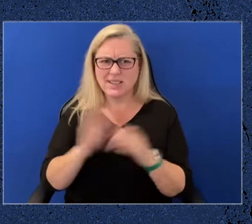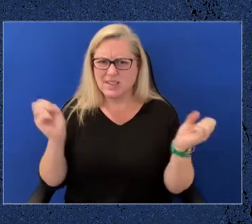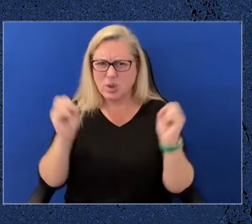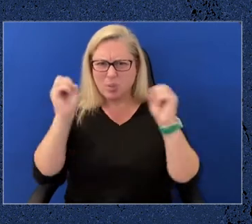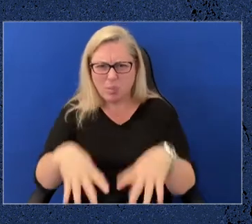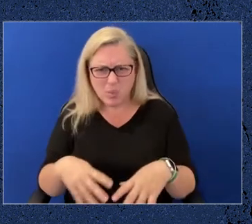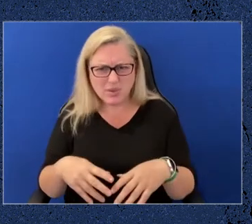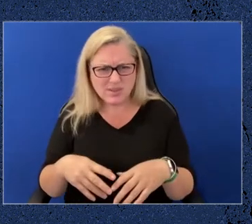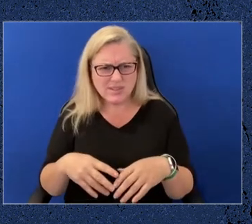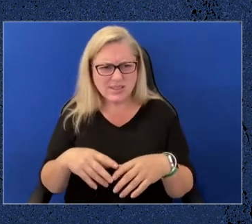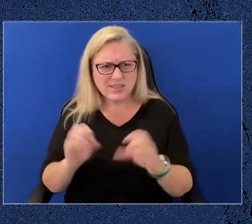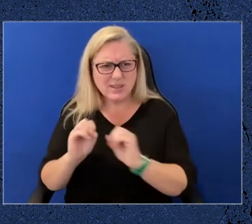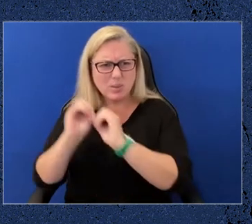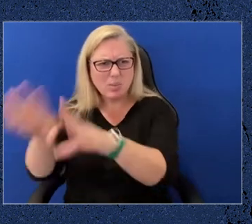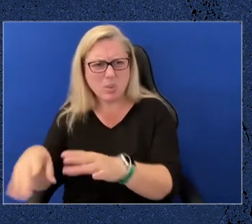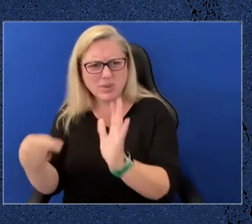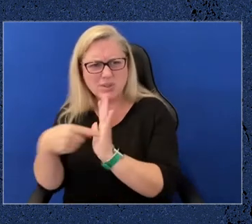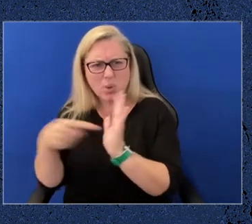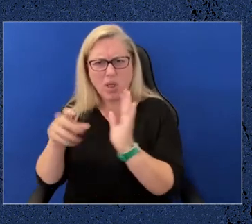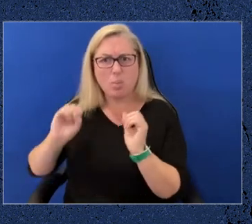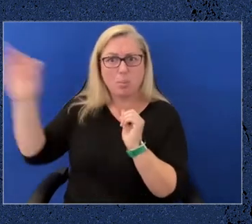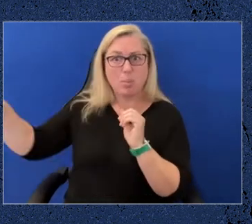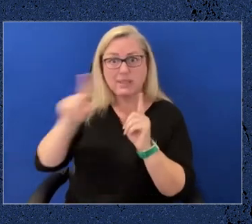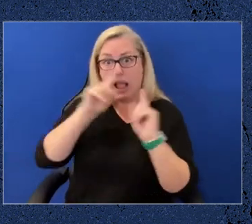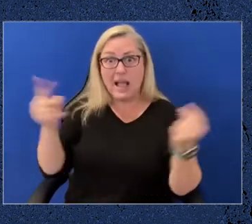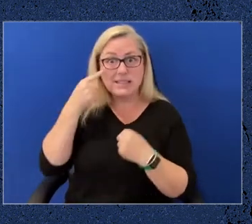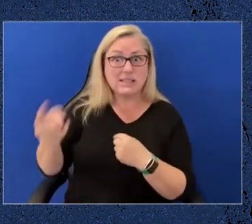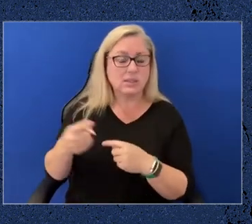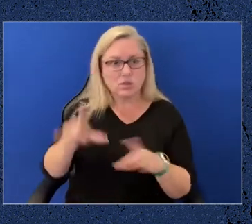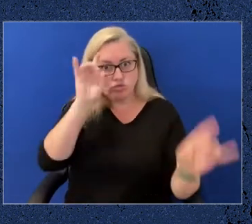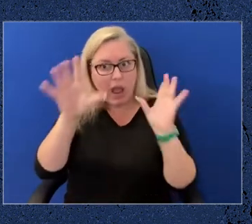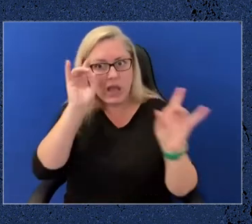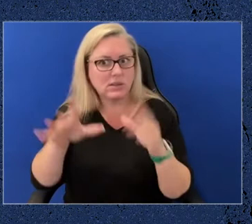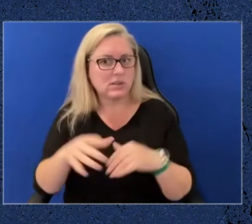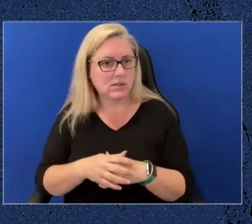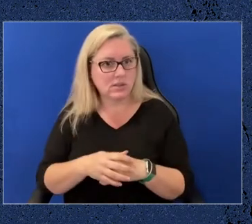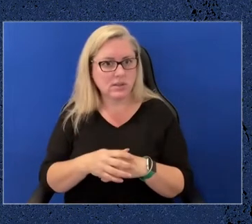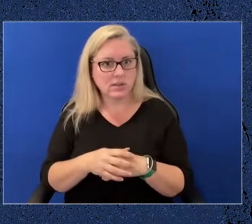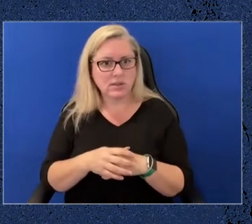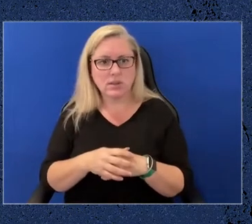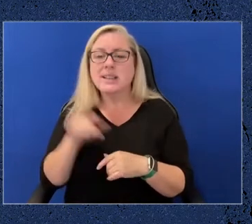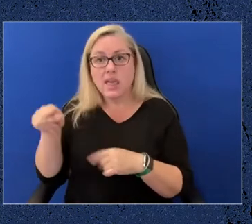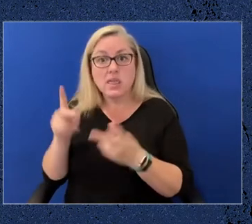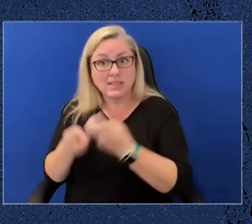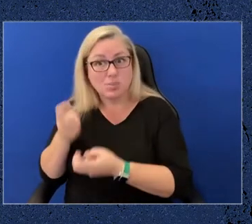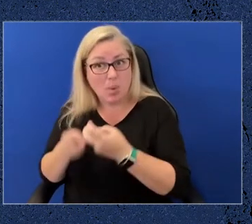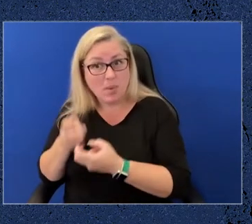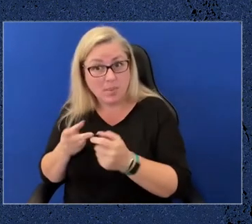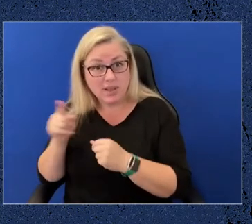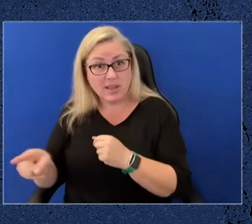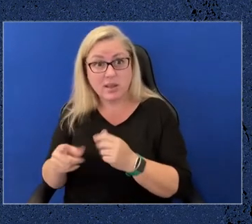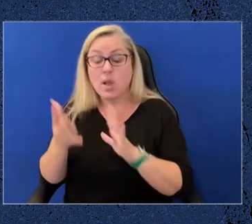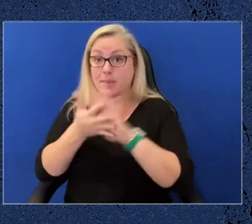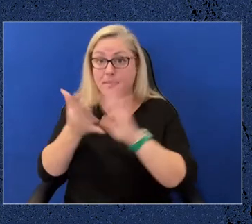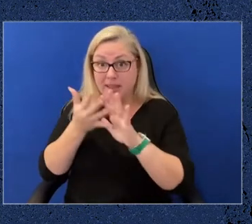pollutant in it and you flush it really quickly to where you just dump it somewhere where you can't see it. That's crazy." Mm. That's the problem, right, is that we can carve off any